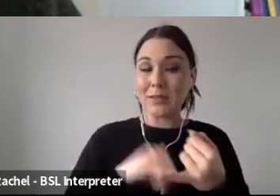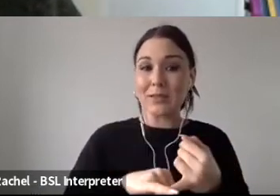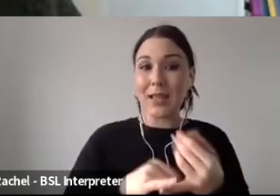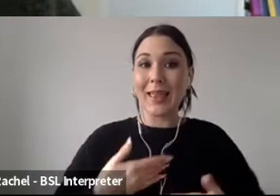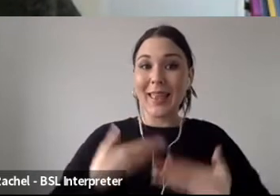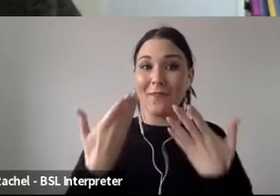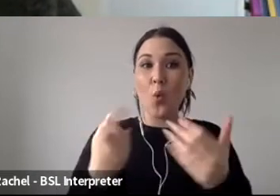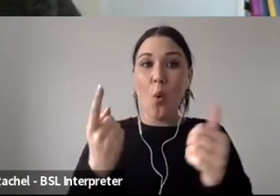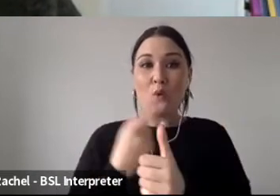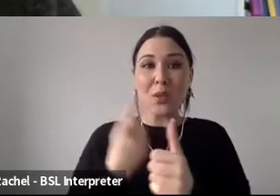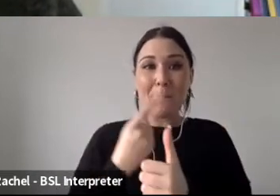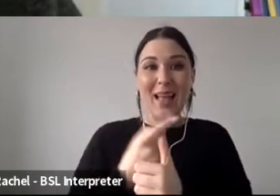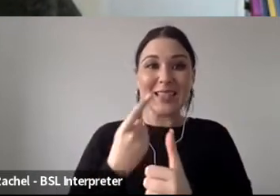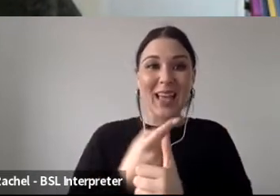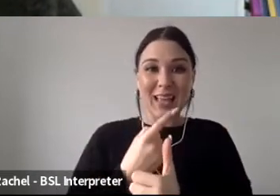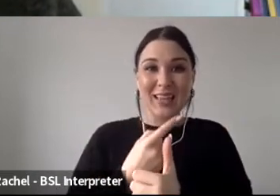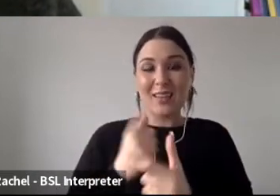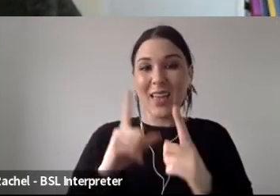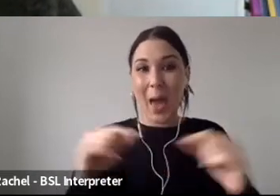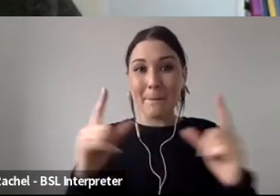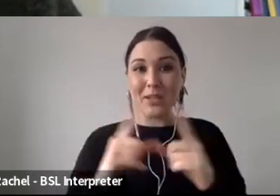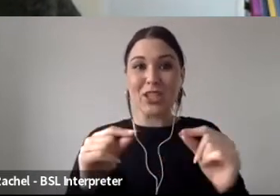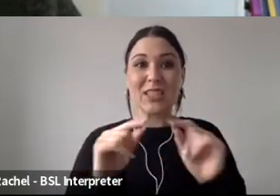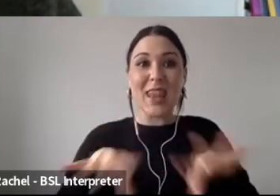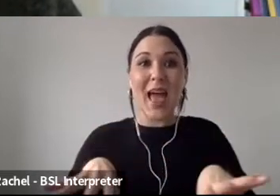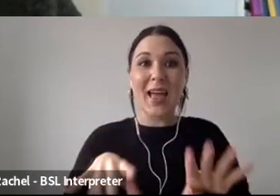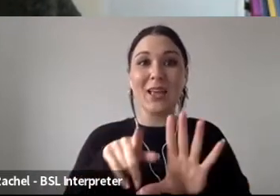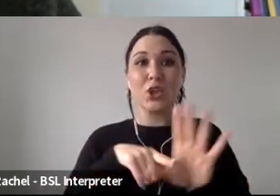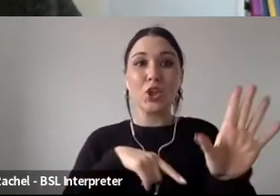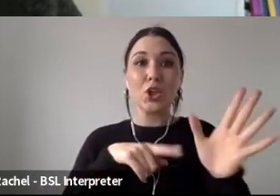generated captions like YouTube,